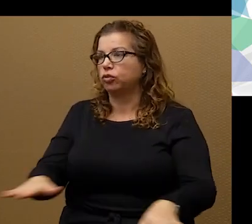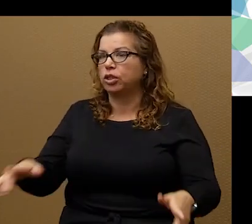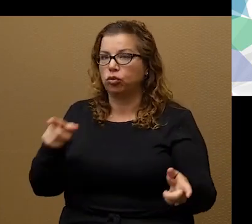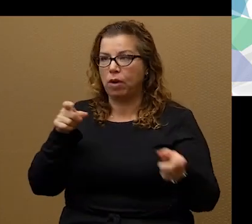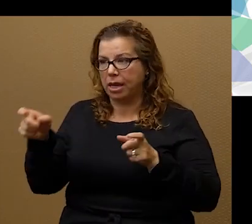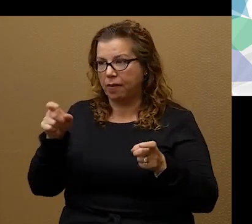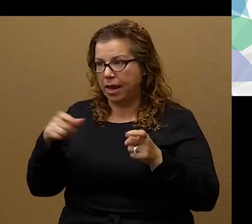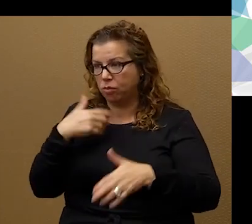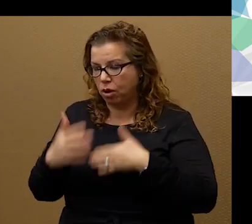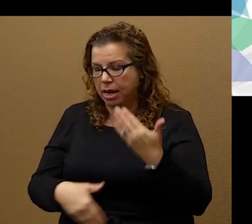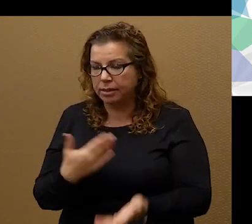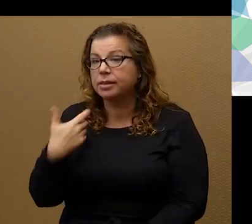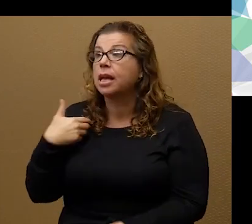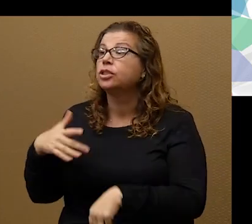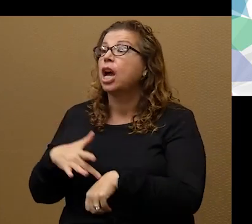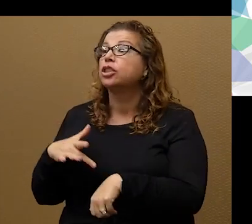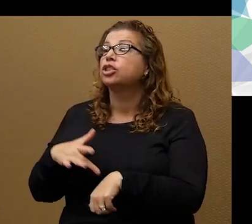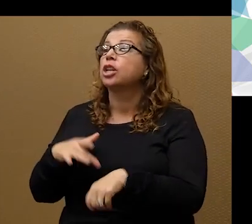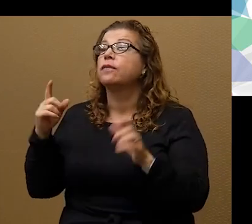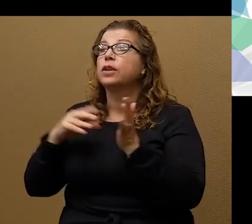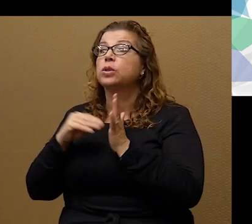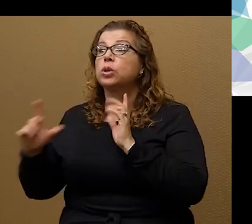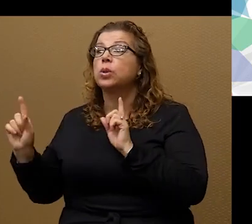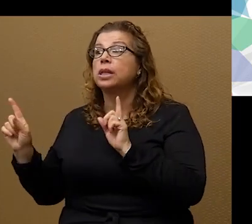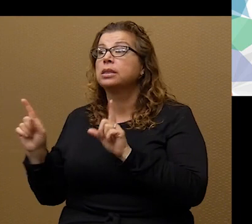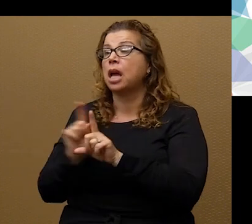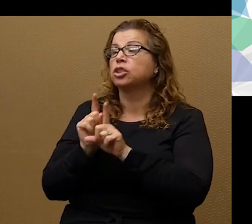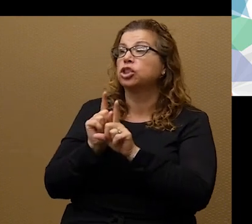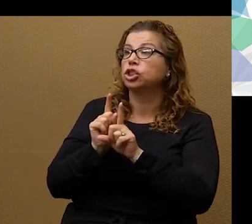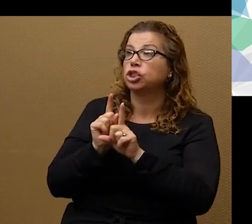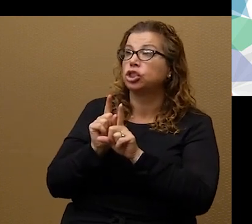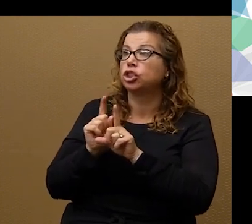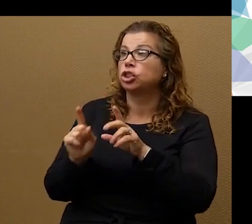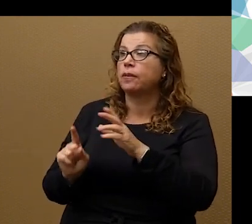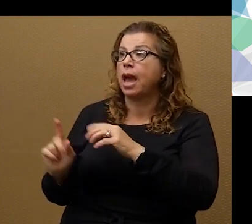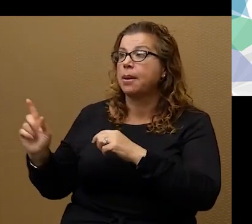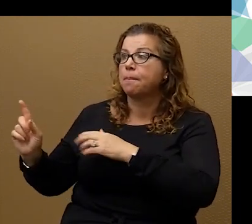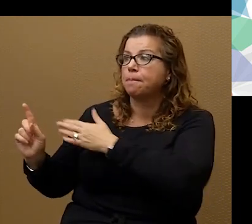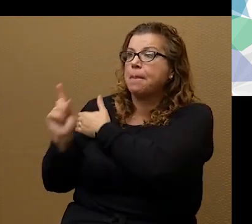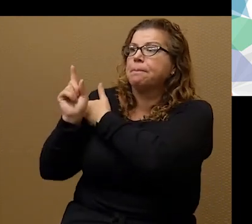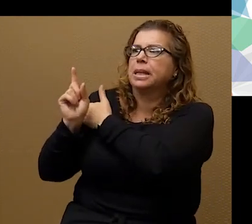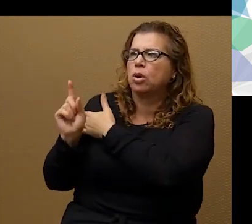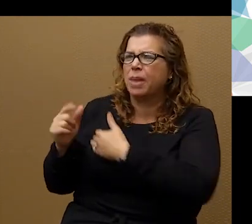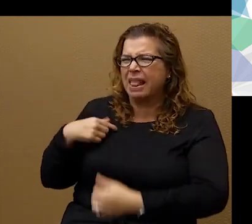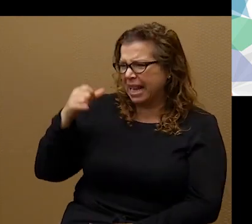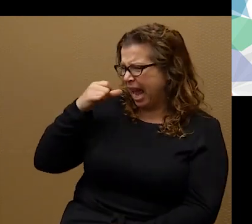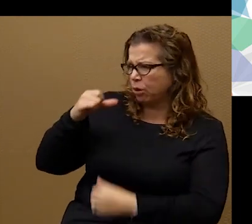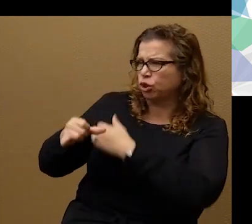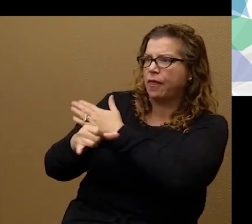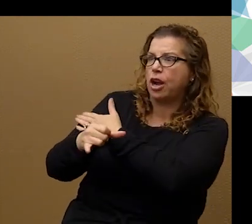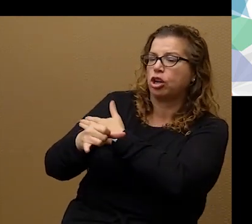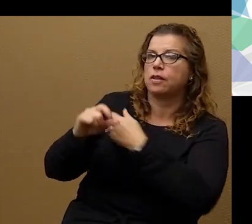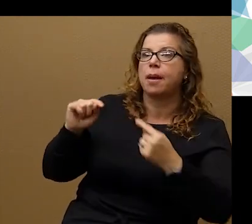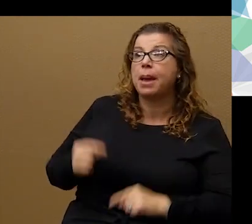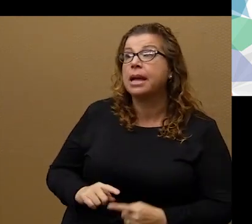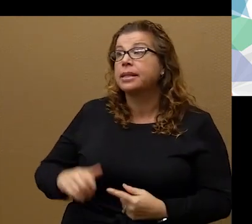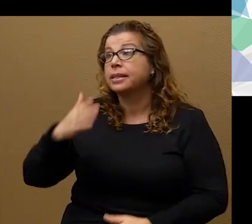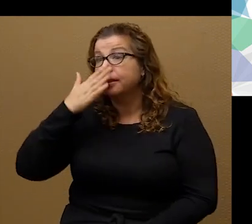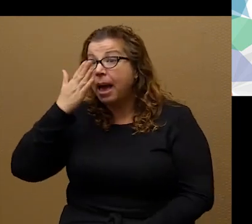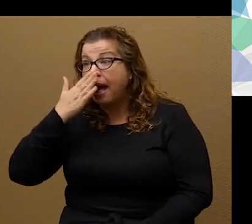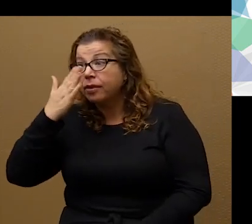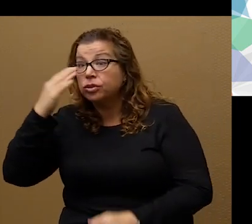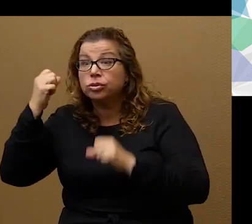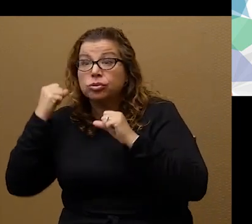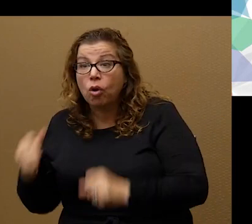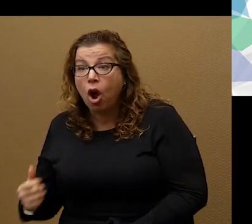Touch, if a student bumps into them, that might be painful for them. Smell, strong